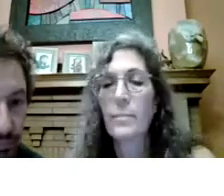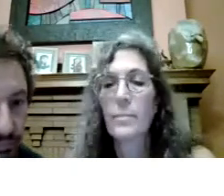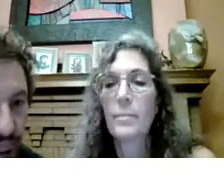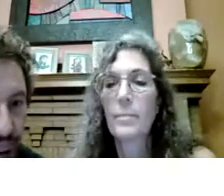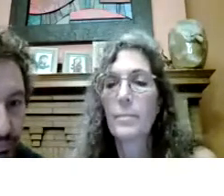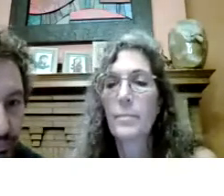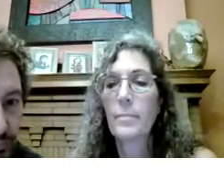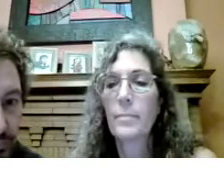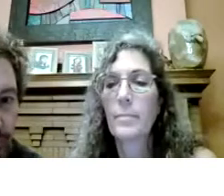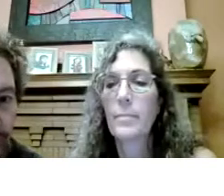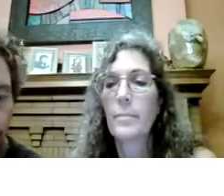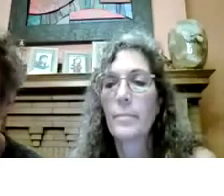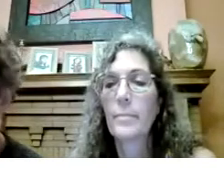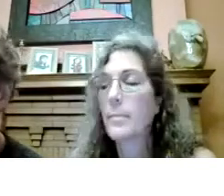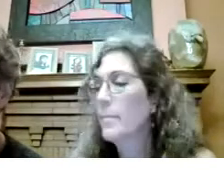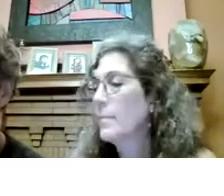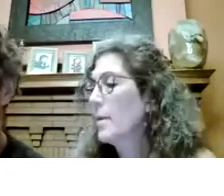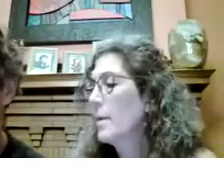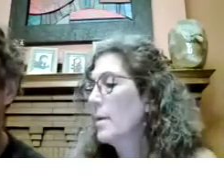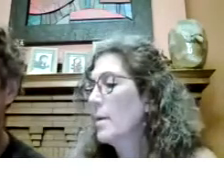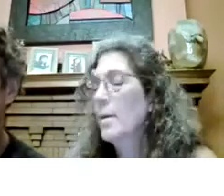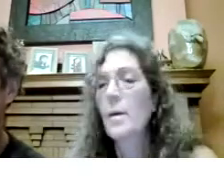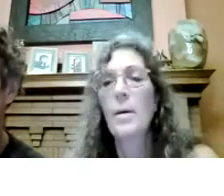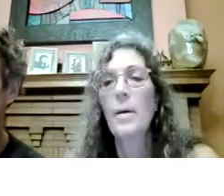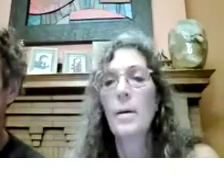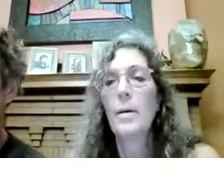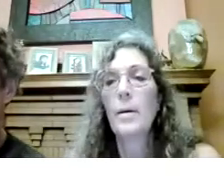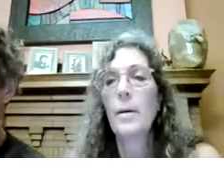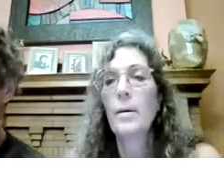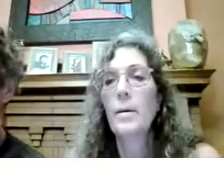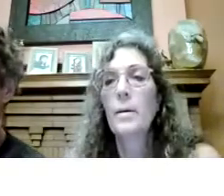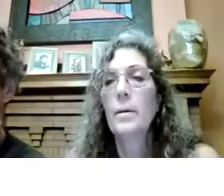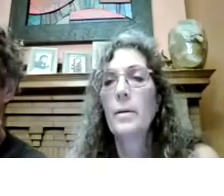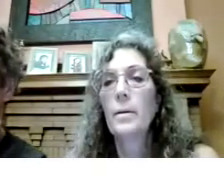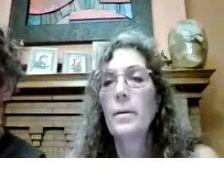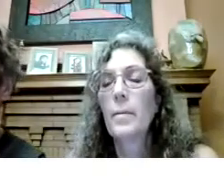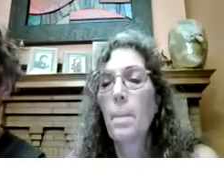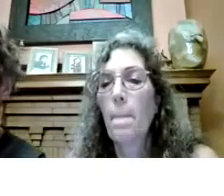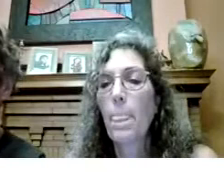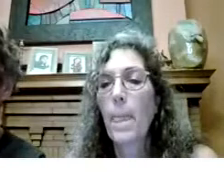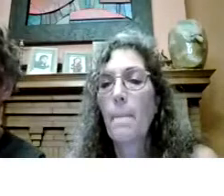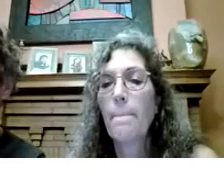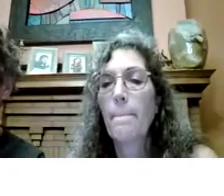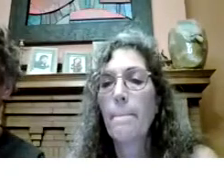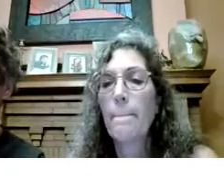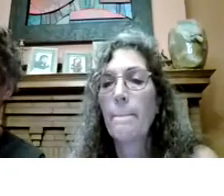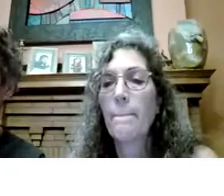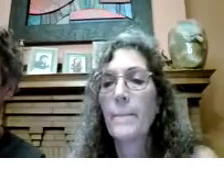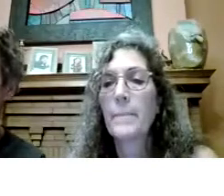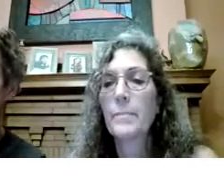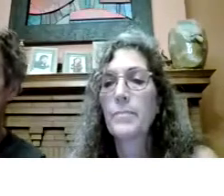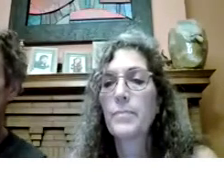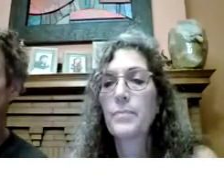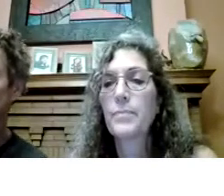feet is we don't like 4-foot lanes because it's really tight and doesn't give any maneuvering room and usually